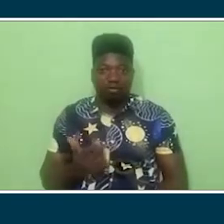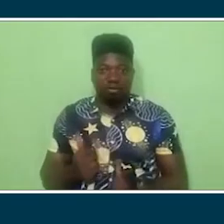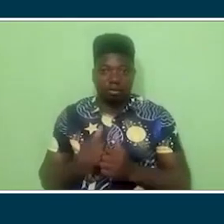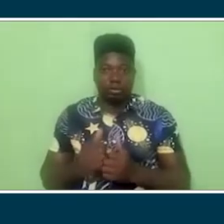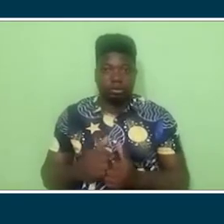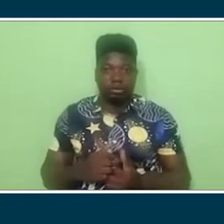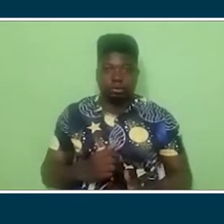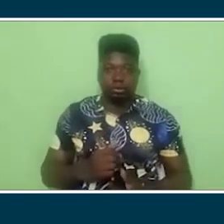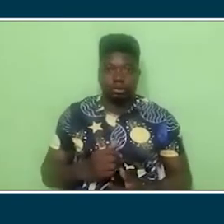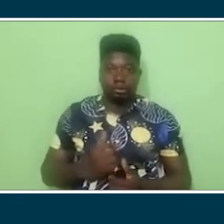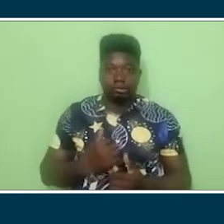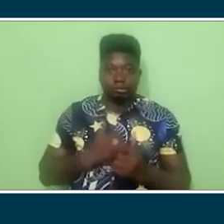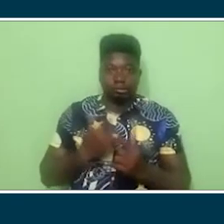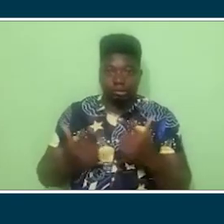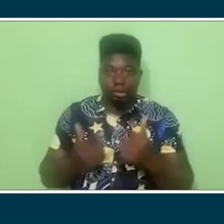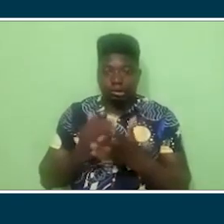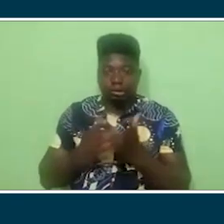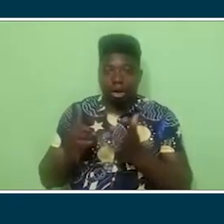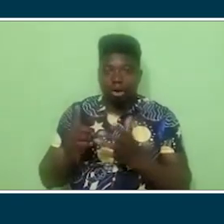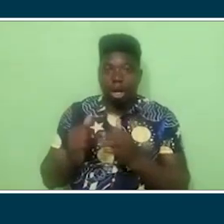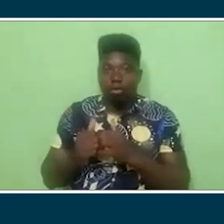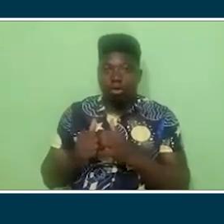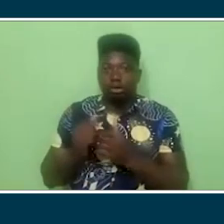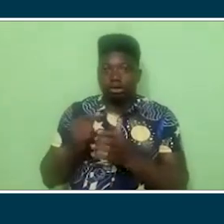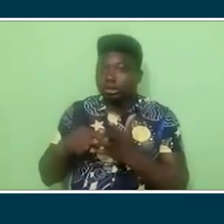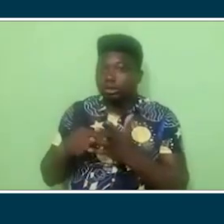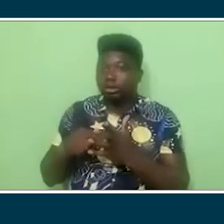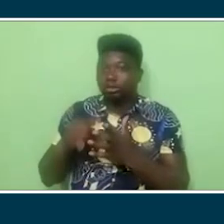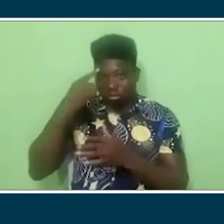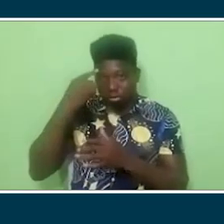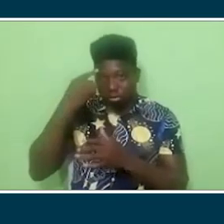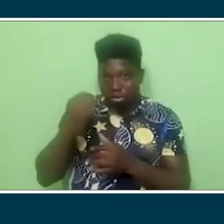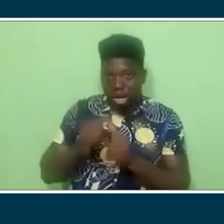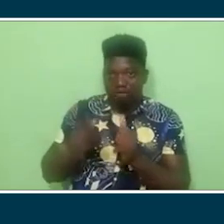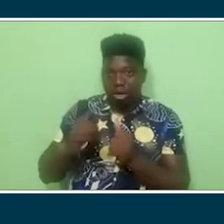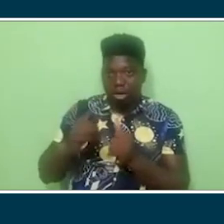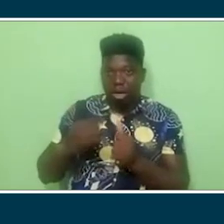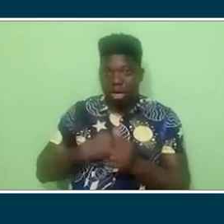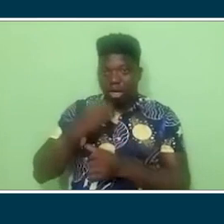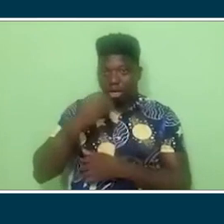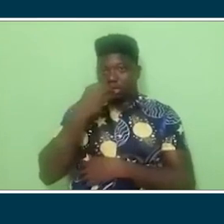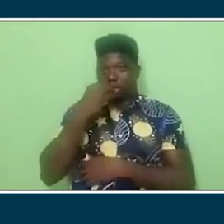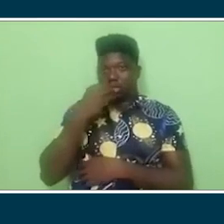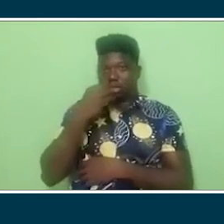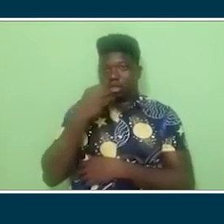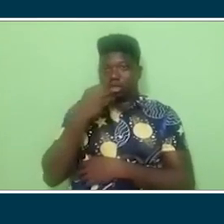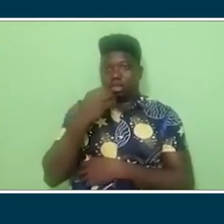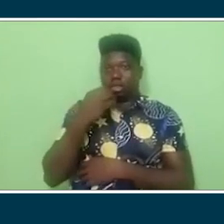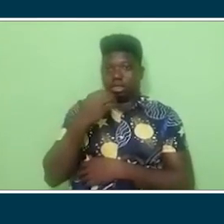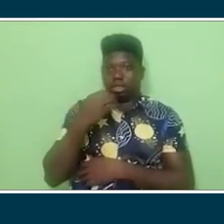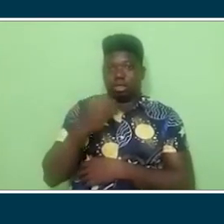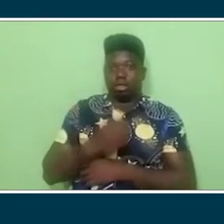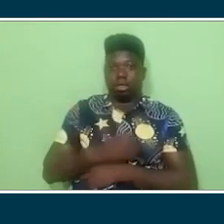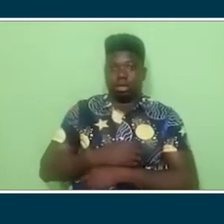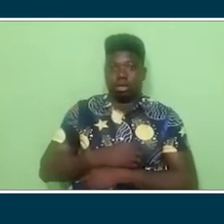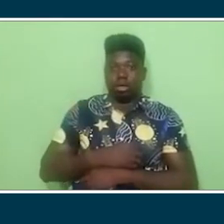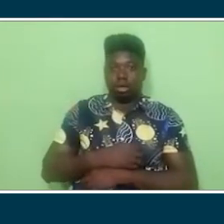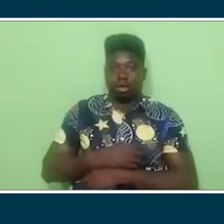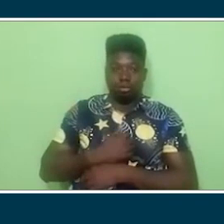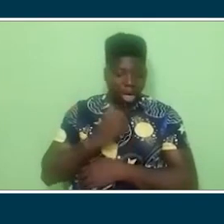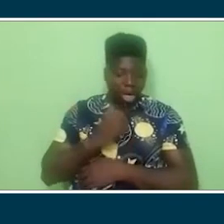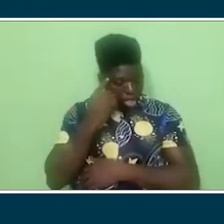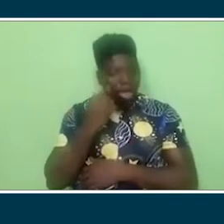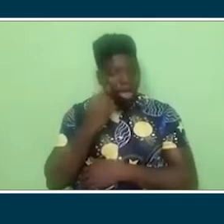this, because every time I eat grapes, we have grapes that are just starting to get ripe outside. But every time I eat grapes, I think about